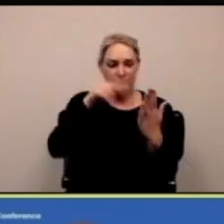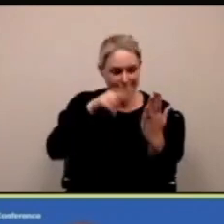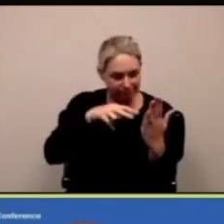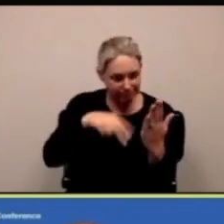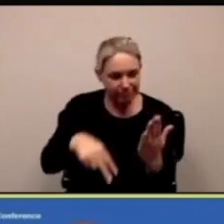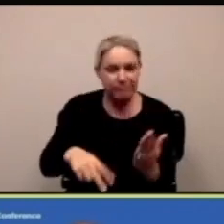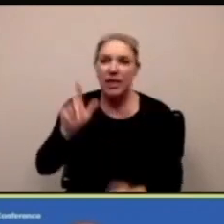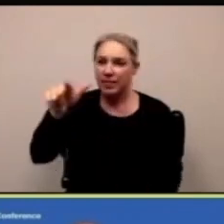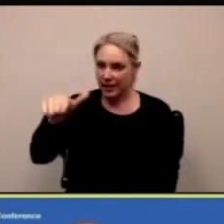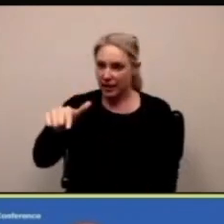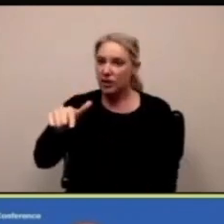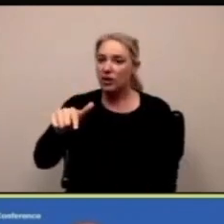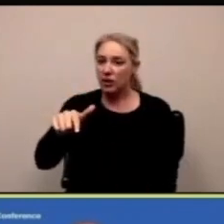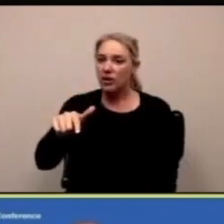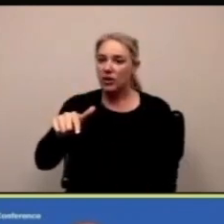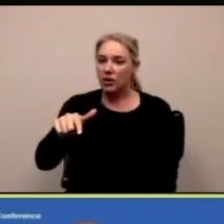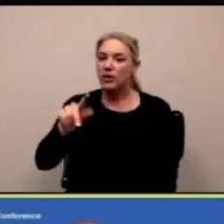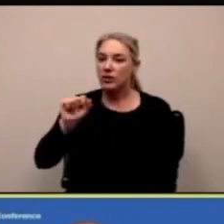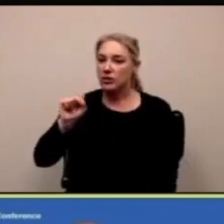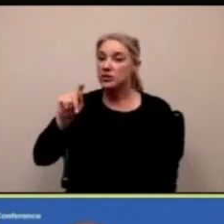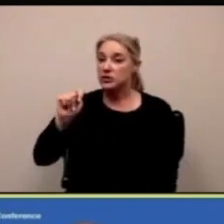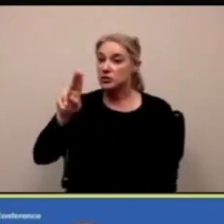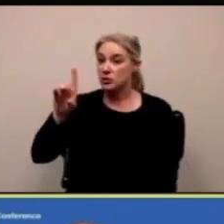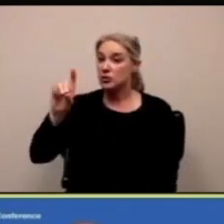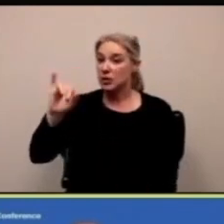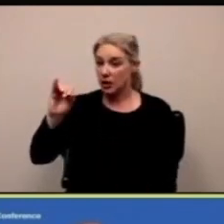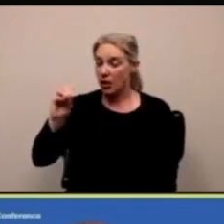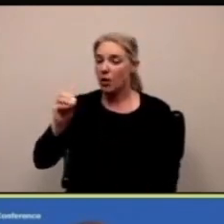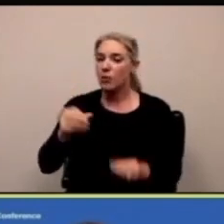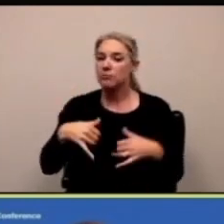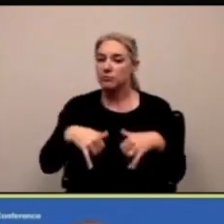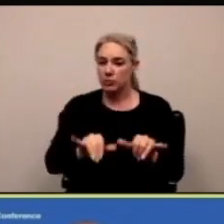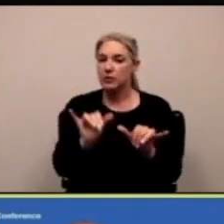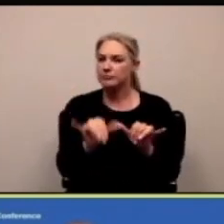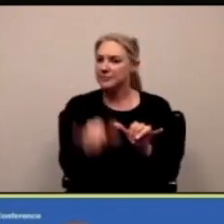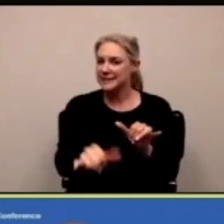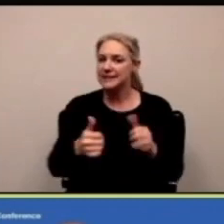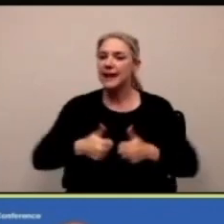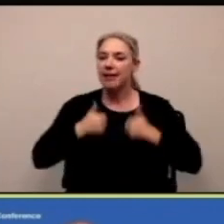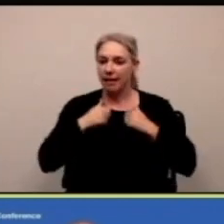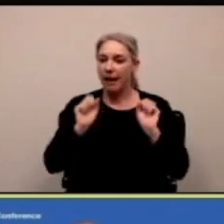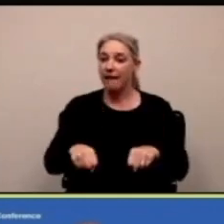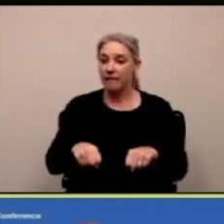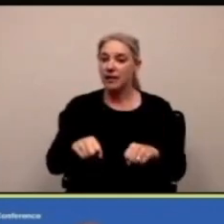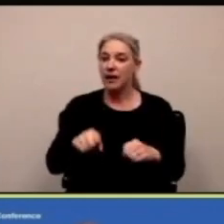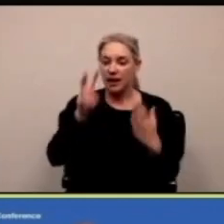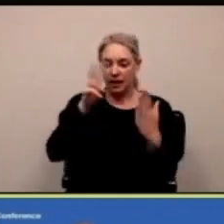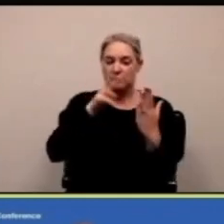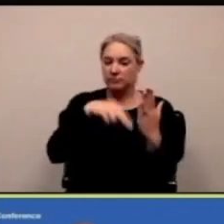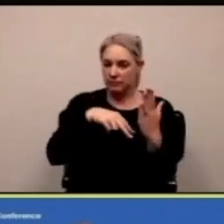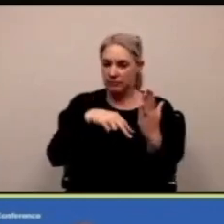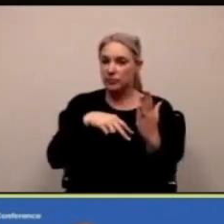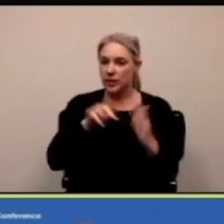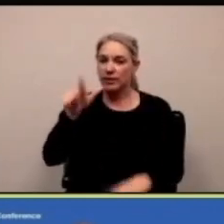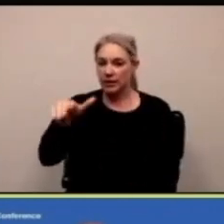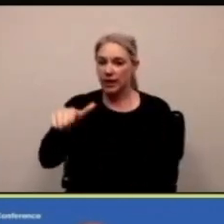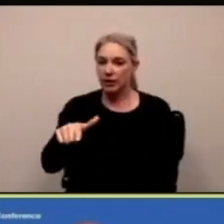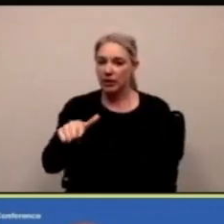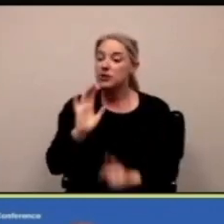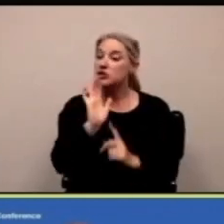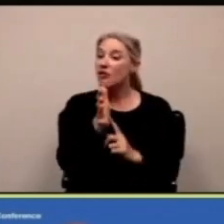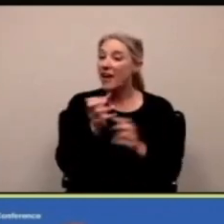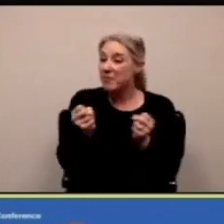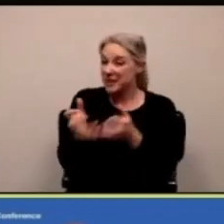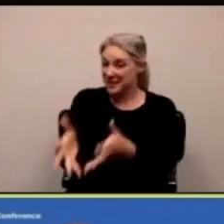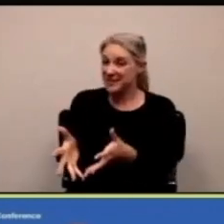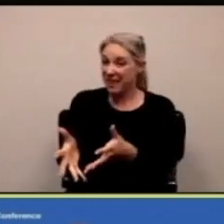be live. It'll stay up so people can revisit it and check out the different projects. We only have about 5 minutes left. So just talking